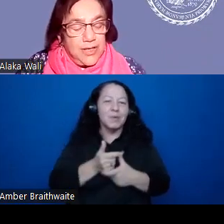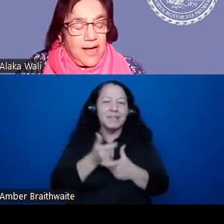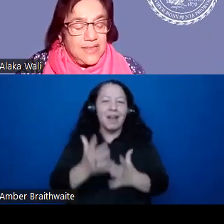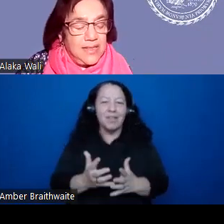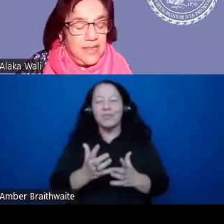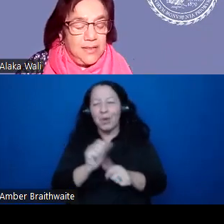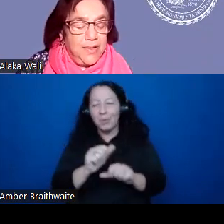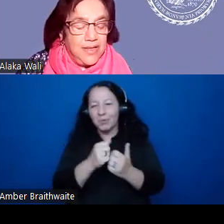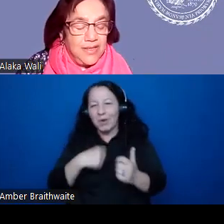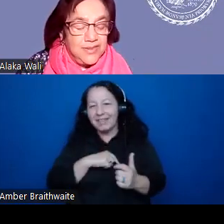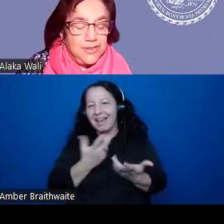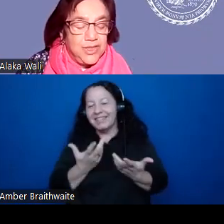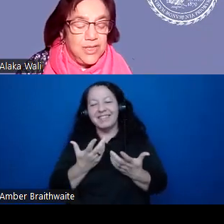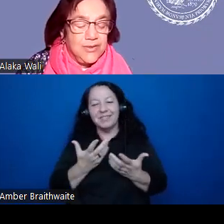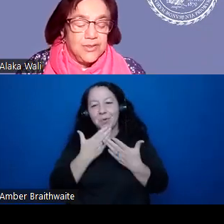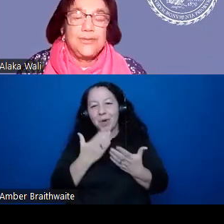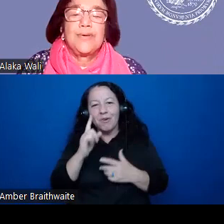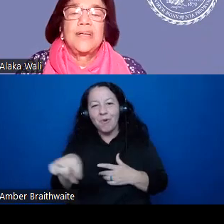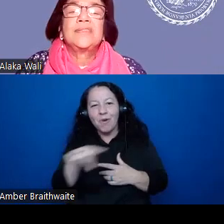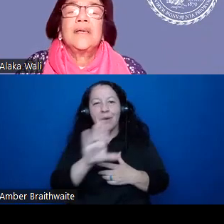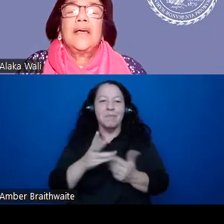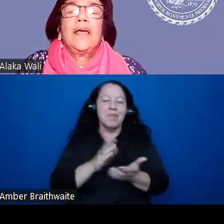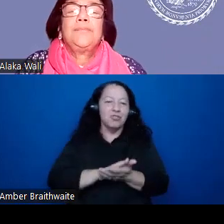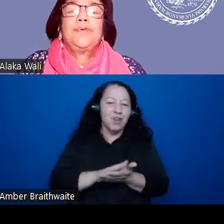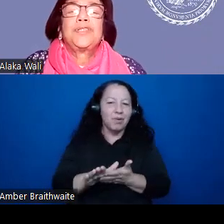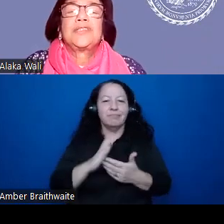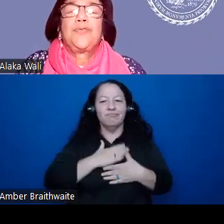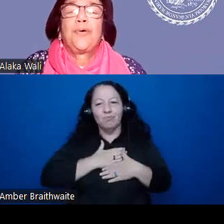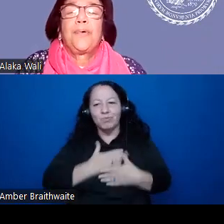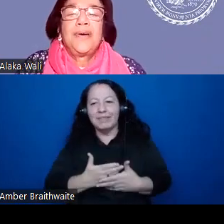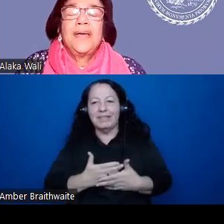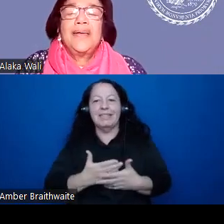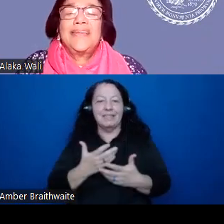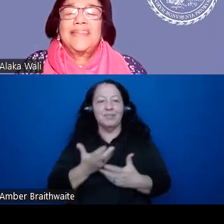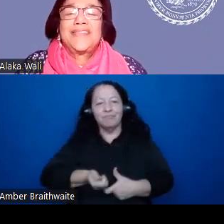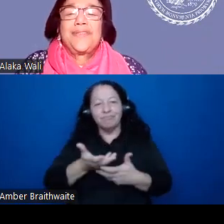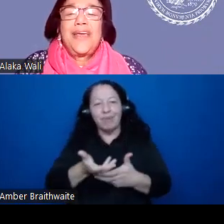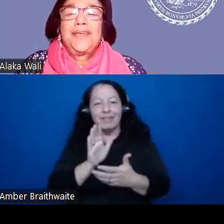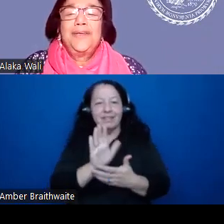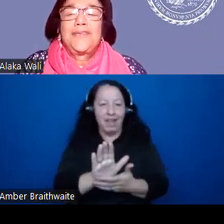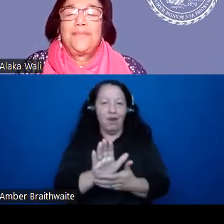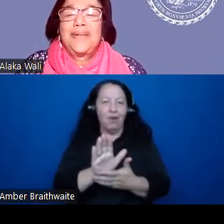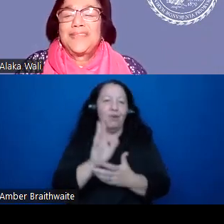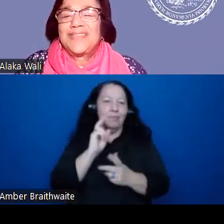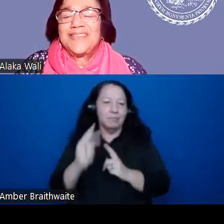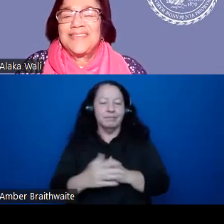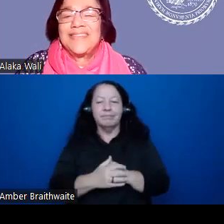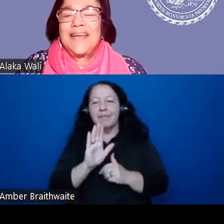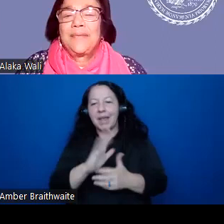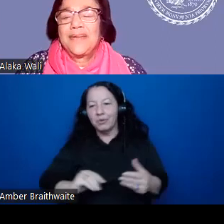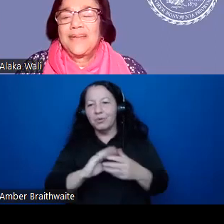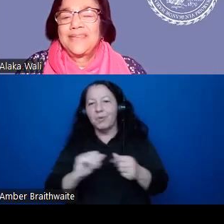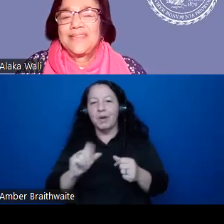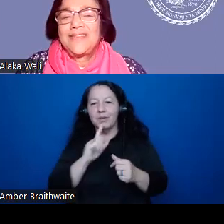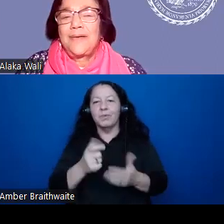their generosity and willingness to share their stories and push us forward. So thank you so much. And